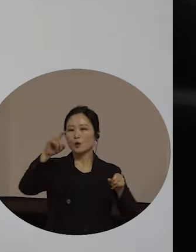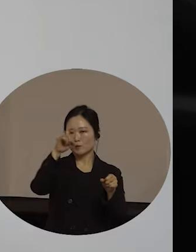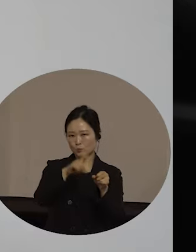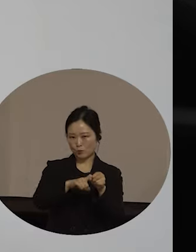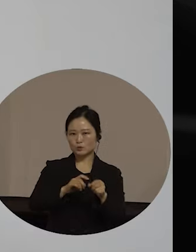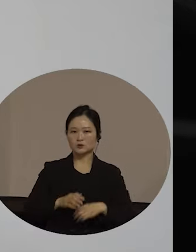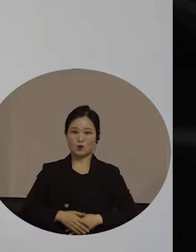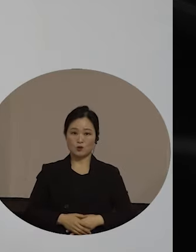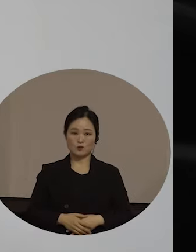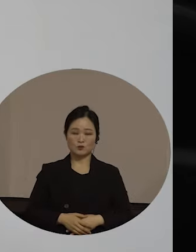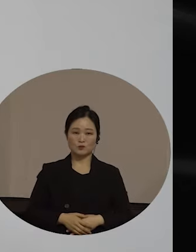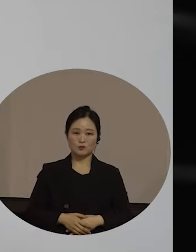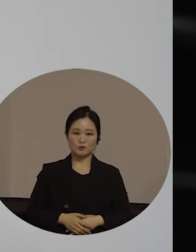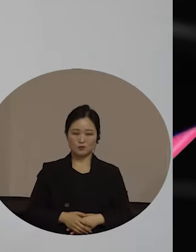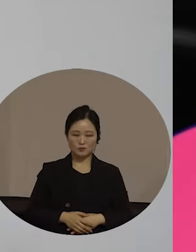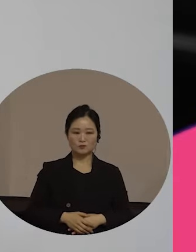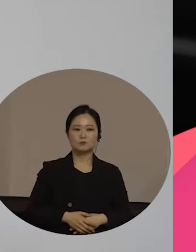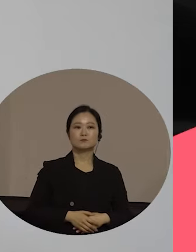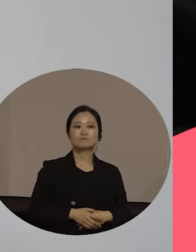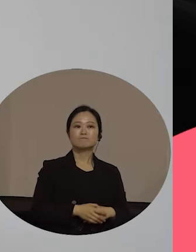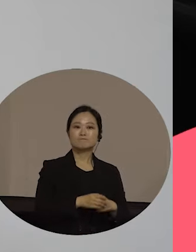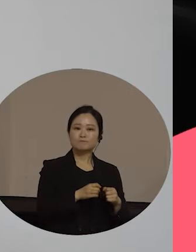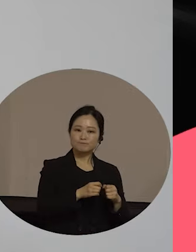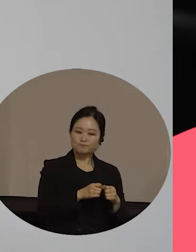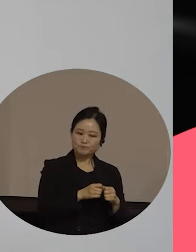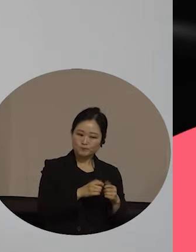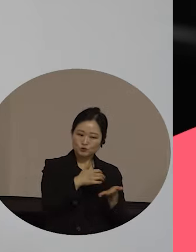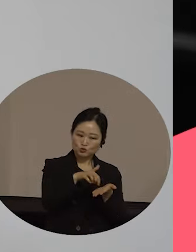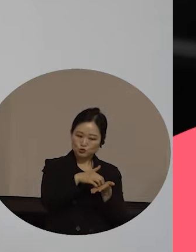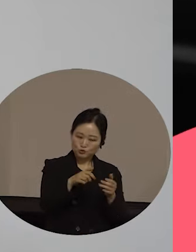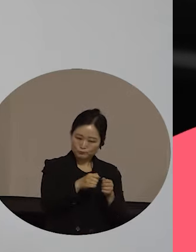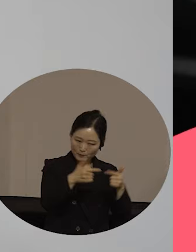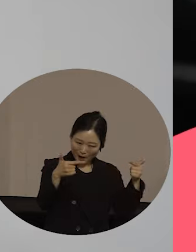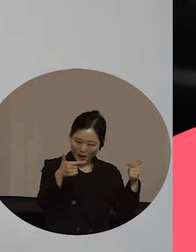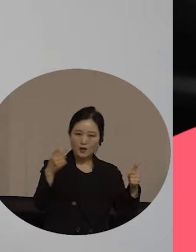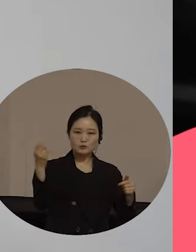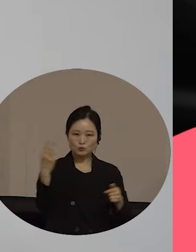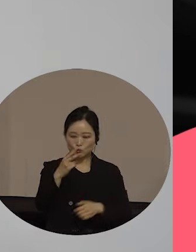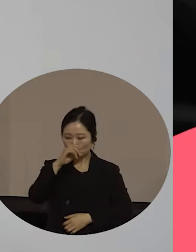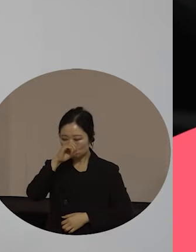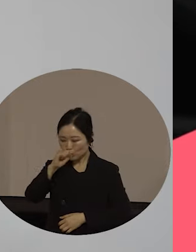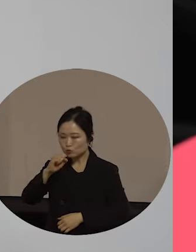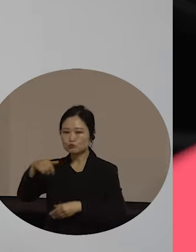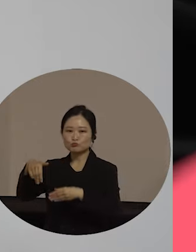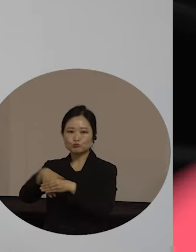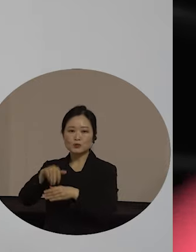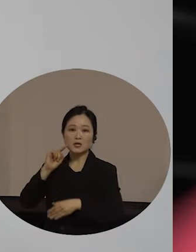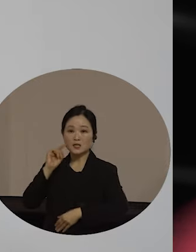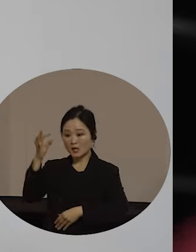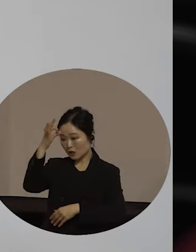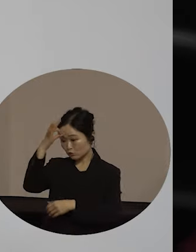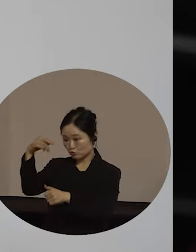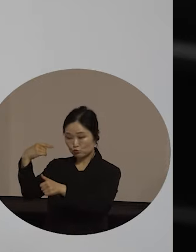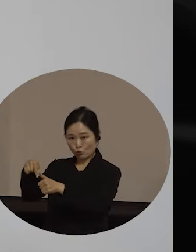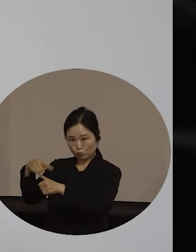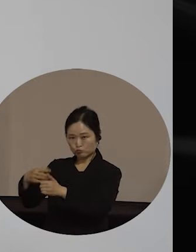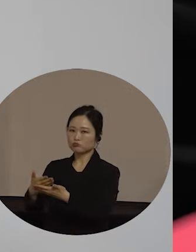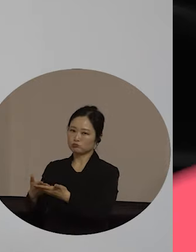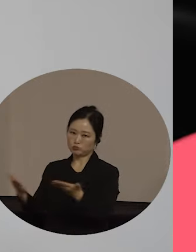same time providing high quality education in culture and arts by drawing on digital collections from